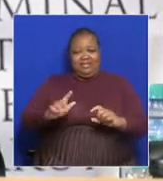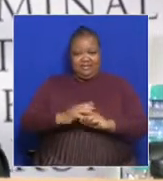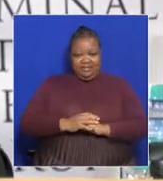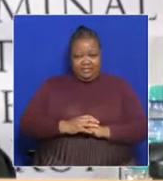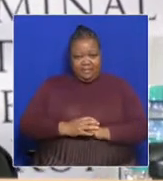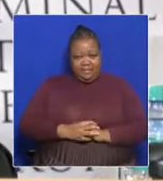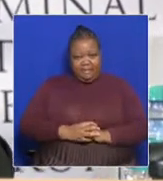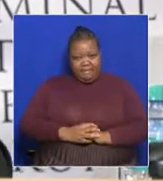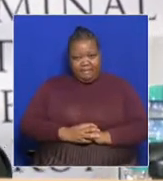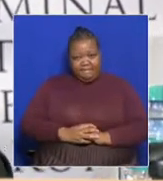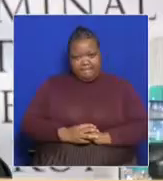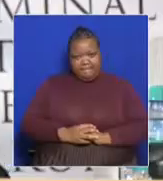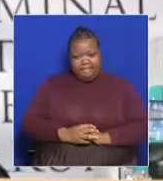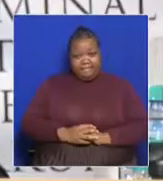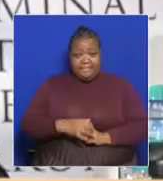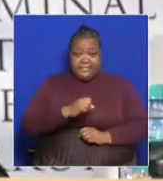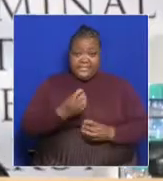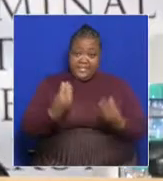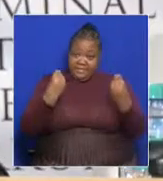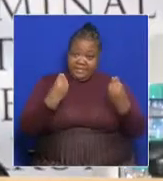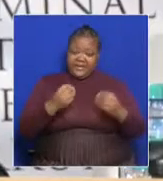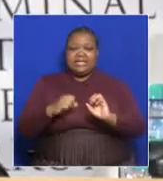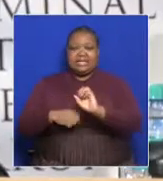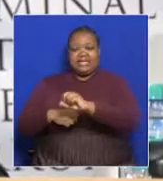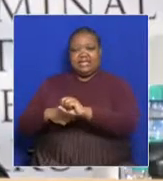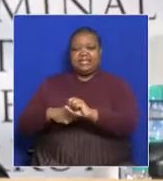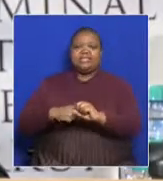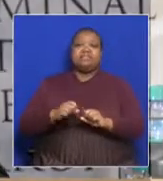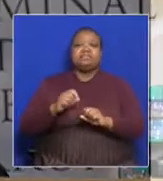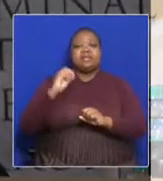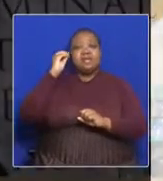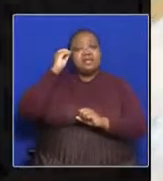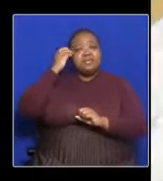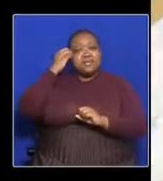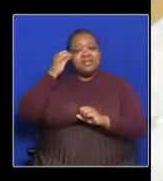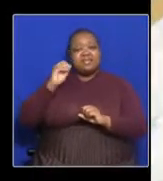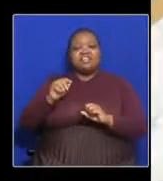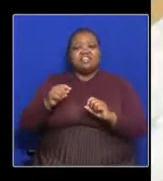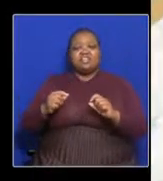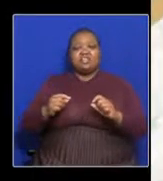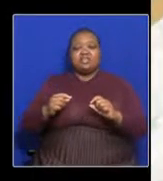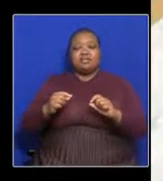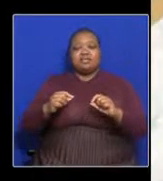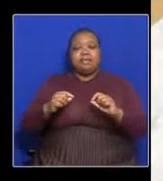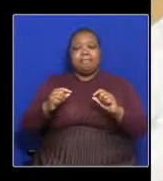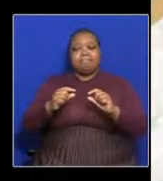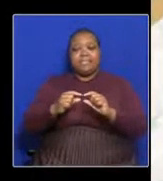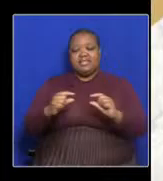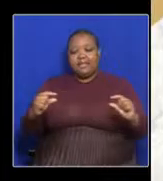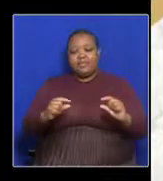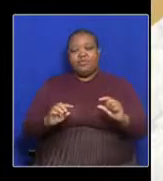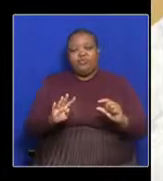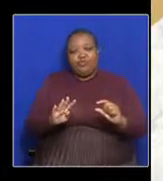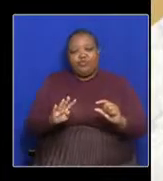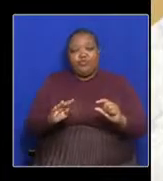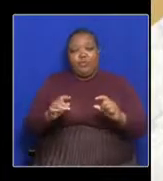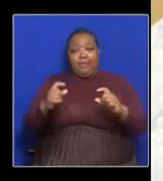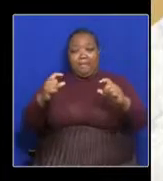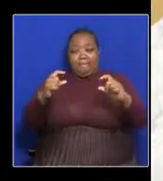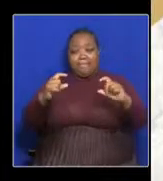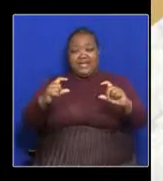Yes. Are you there? And Yes. I'm interested in sub 4 of that paragraph 7, and it reads, I